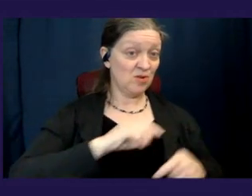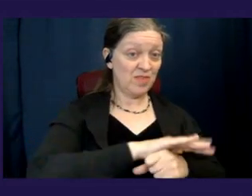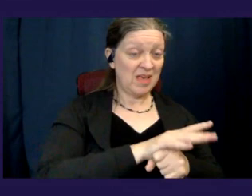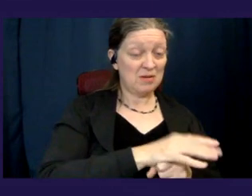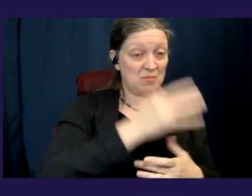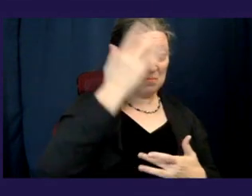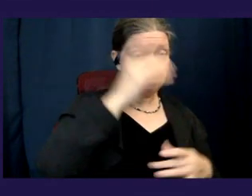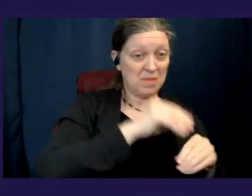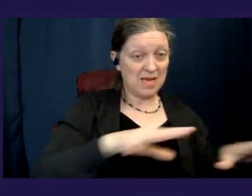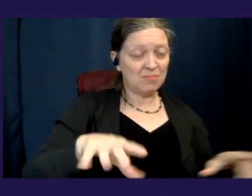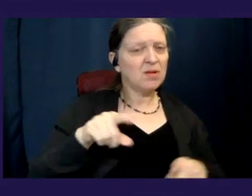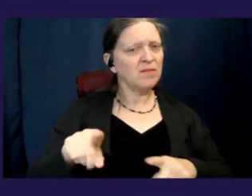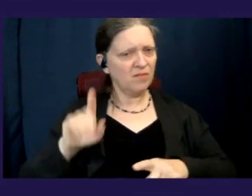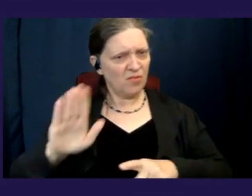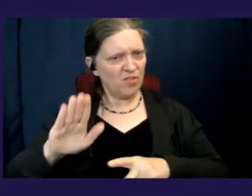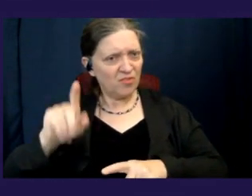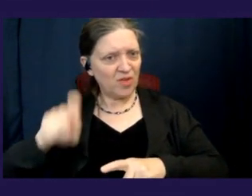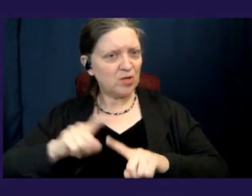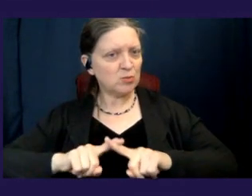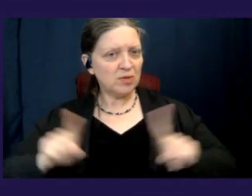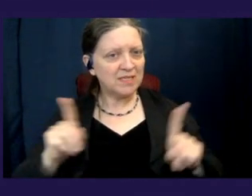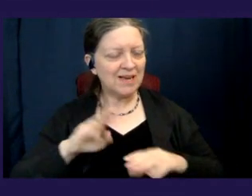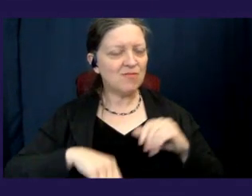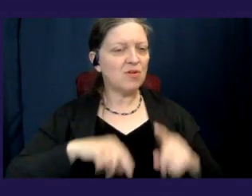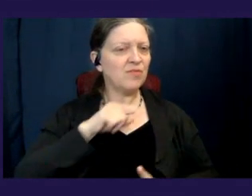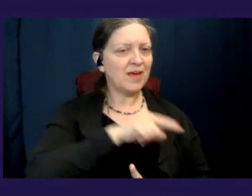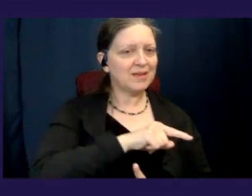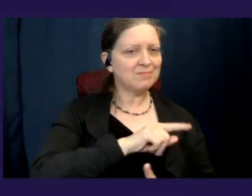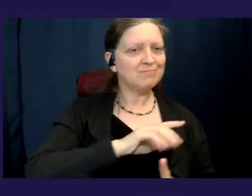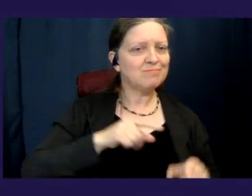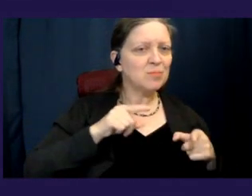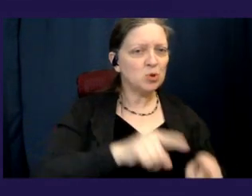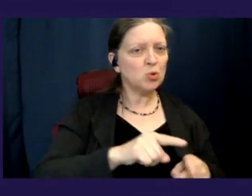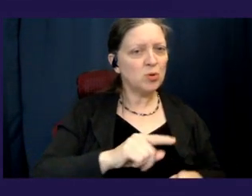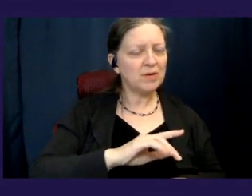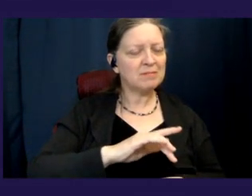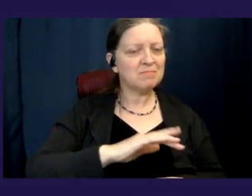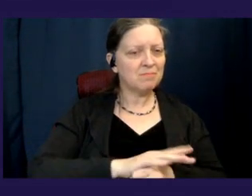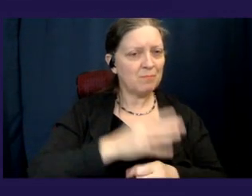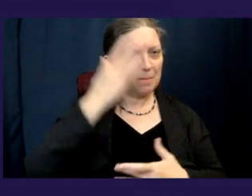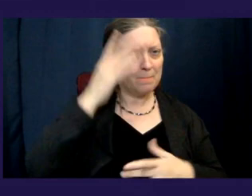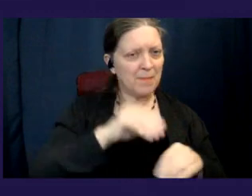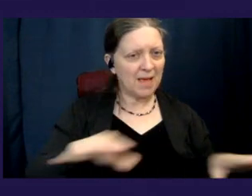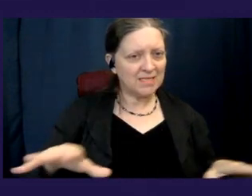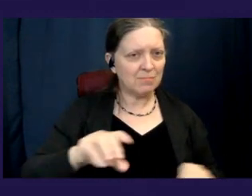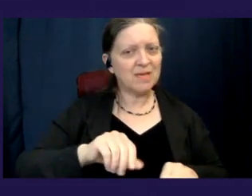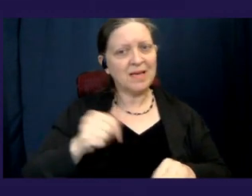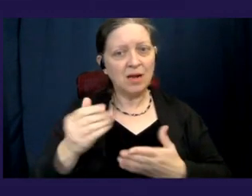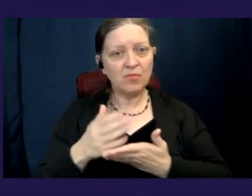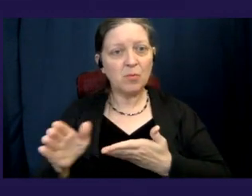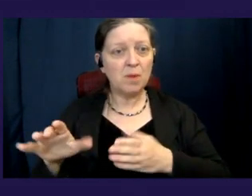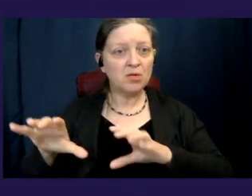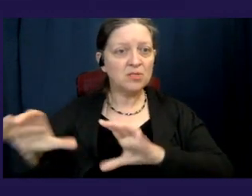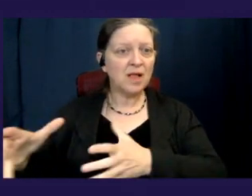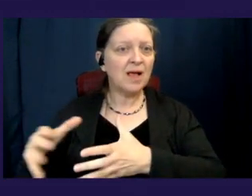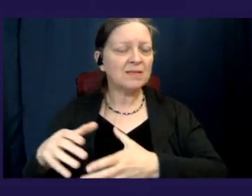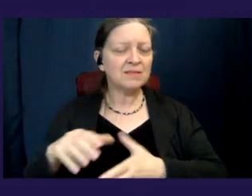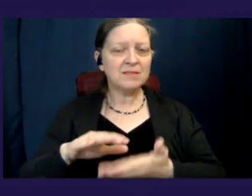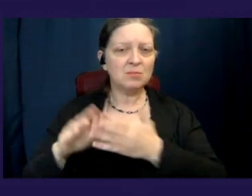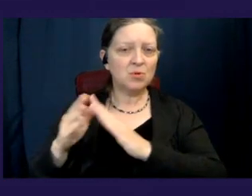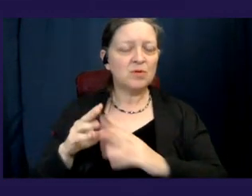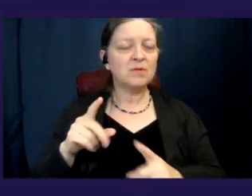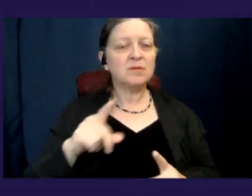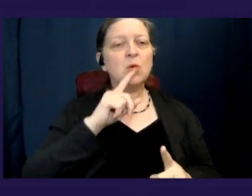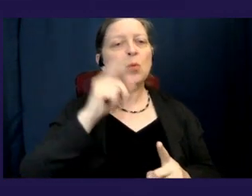our marginalized communities or other marginalized communities. So just really understanding that population and what their needs are and tailoring your